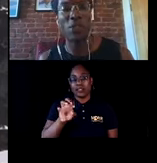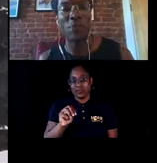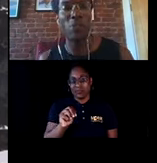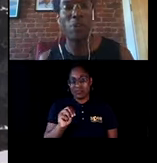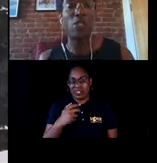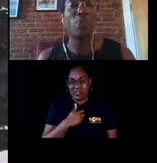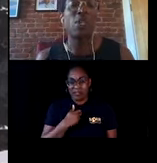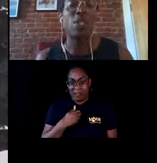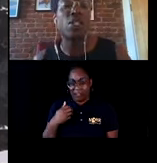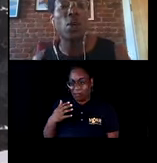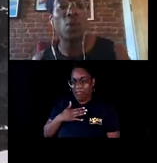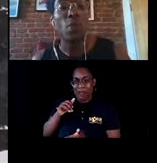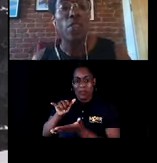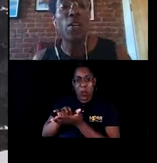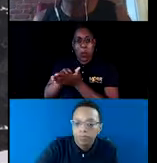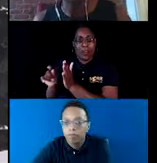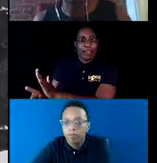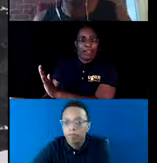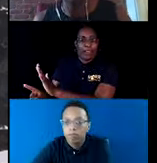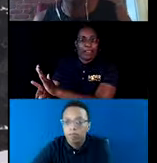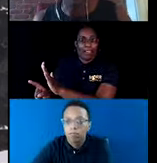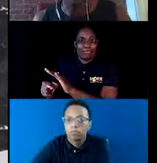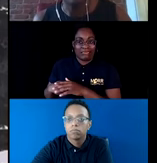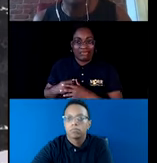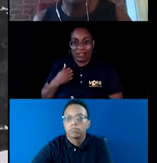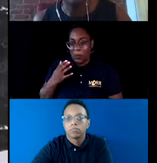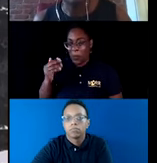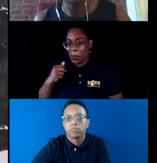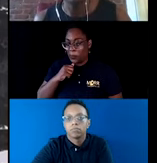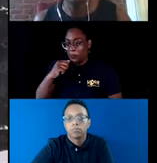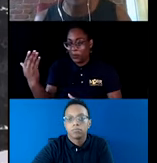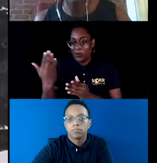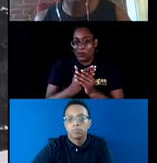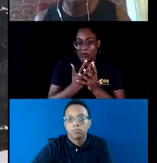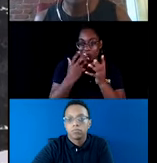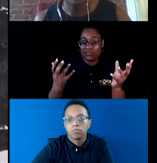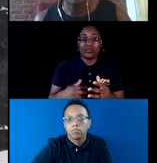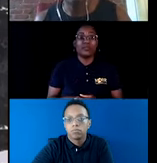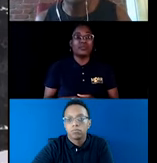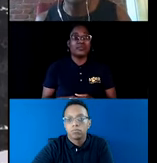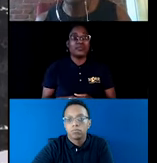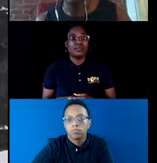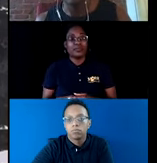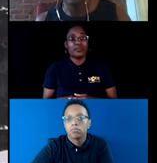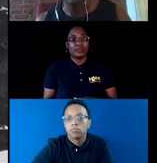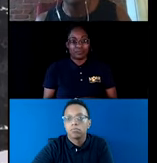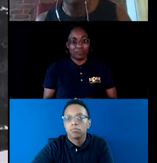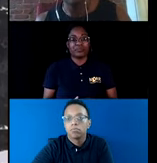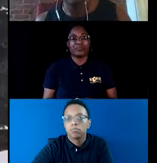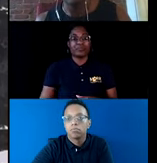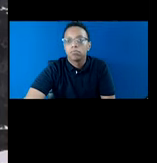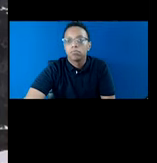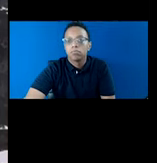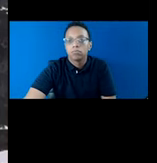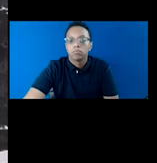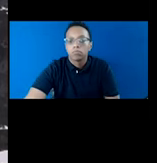it won't interrupt too much. So there are some, this is a map of the countries in the